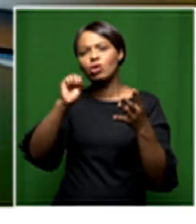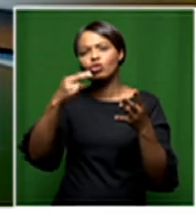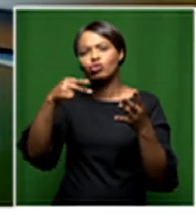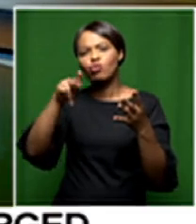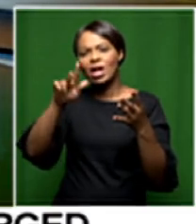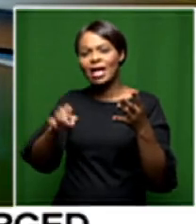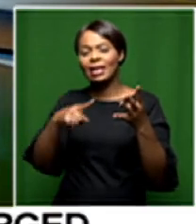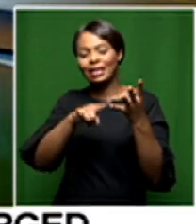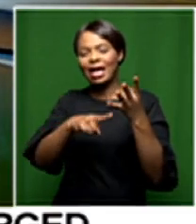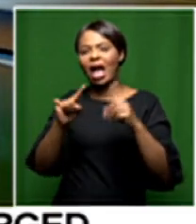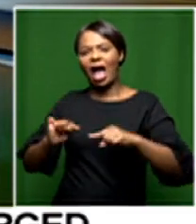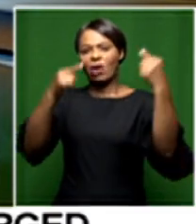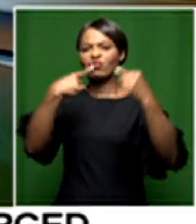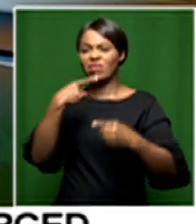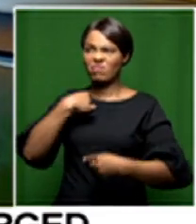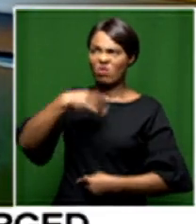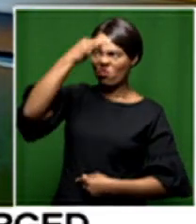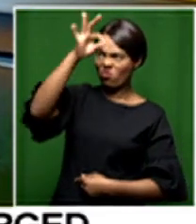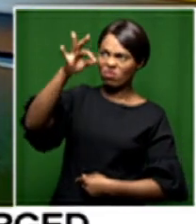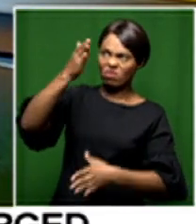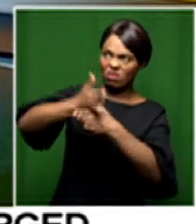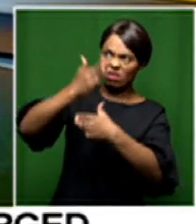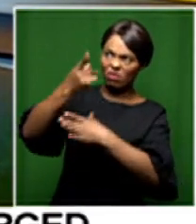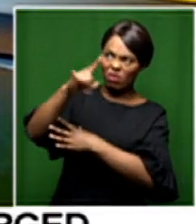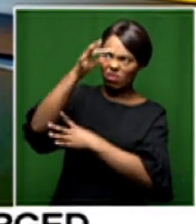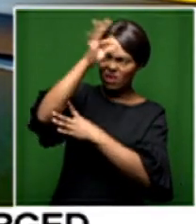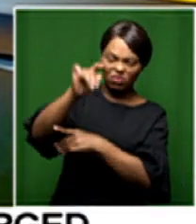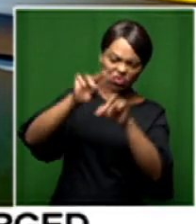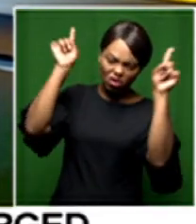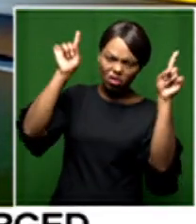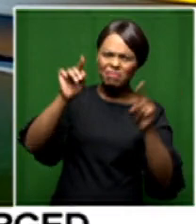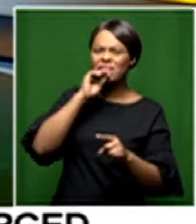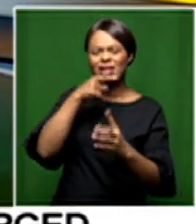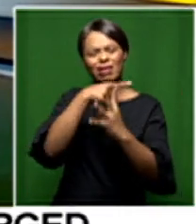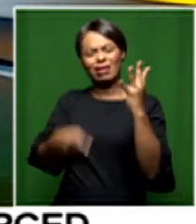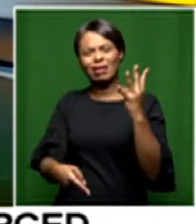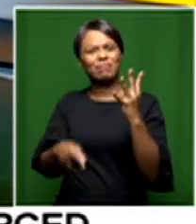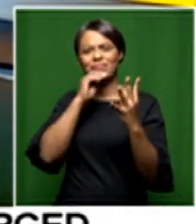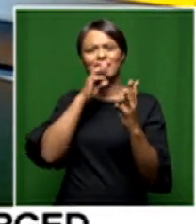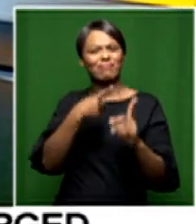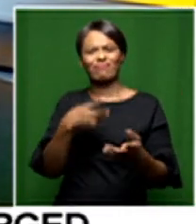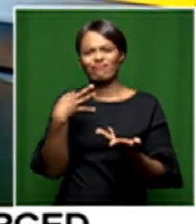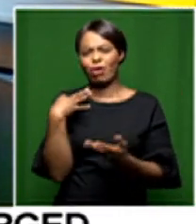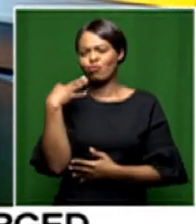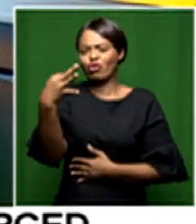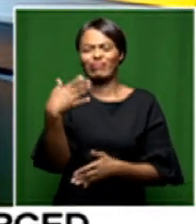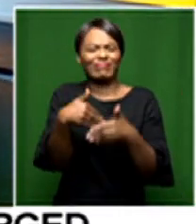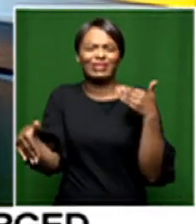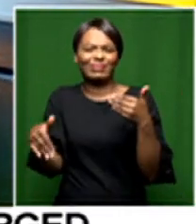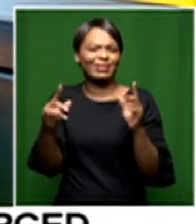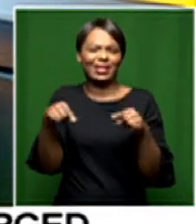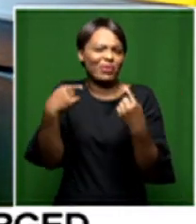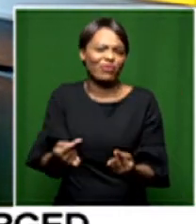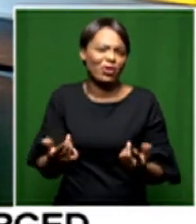for government. And it would seem nobody is going to step aside willingly, even